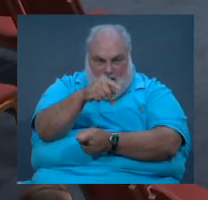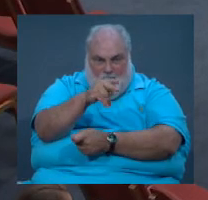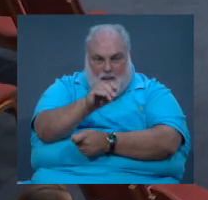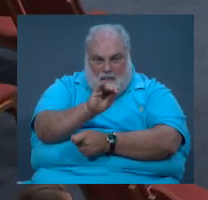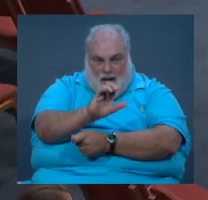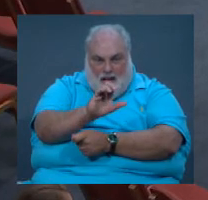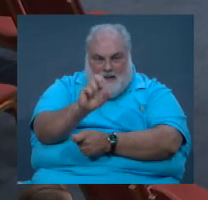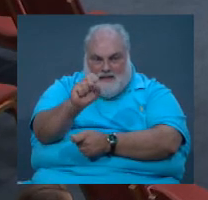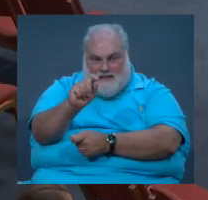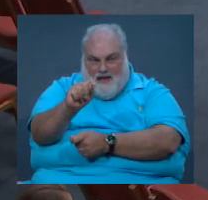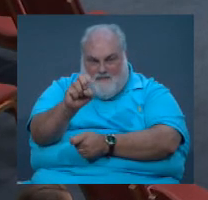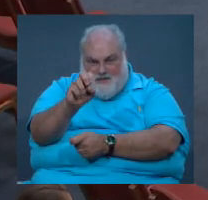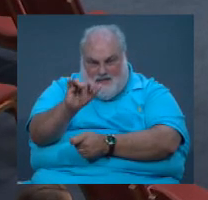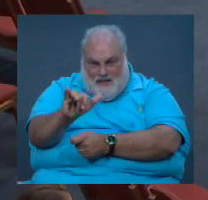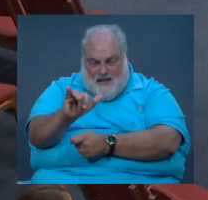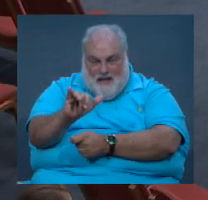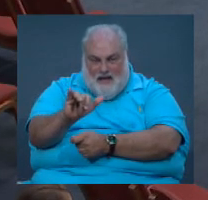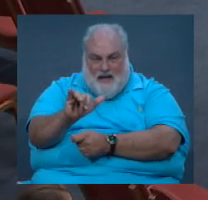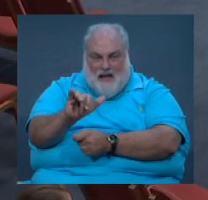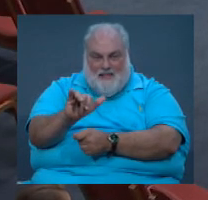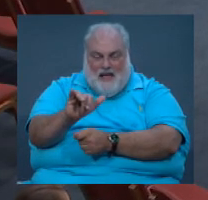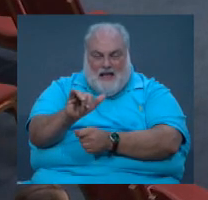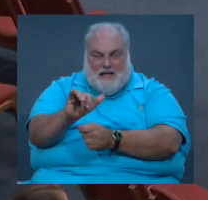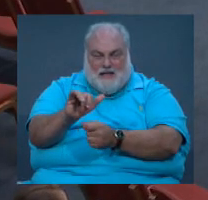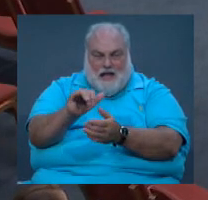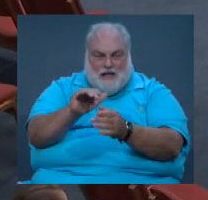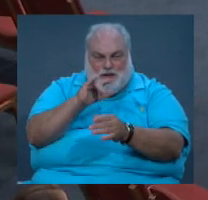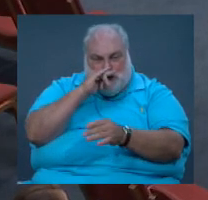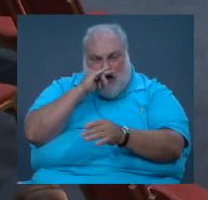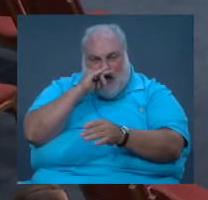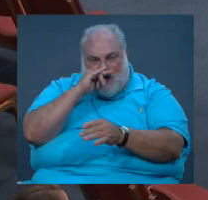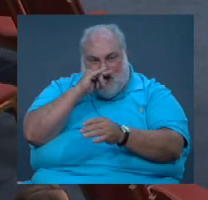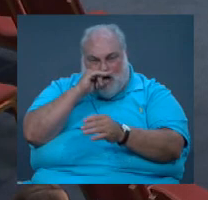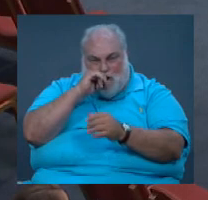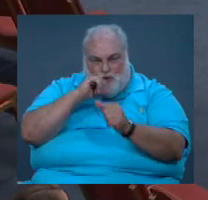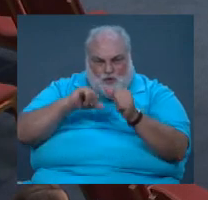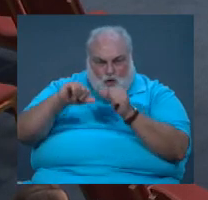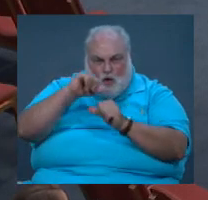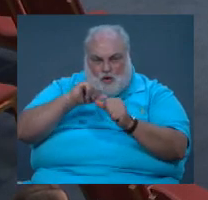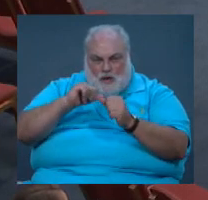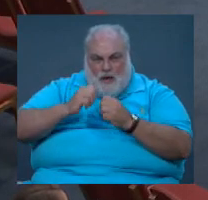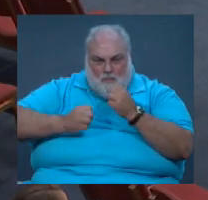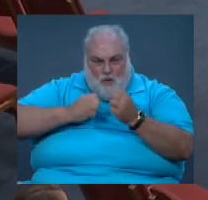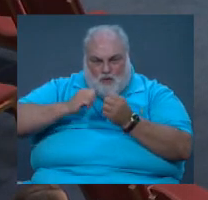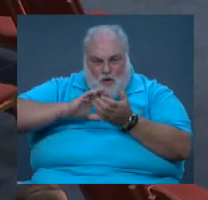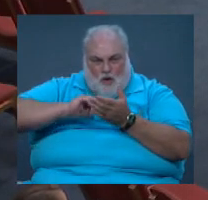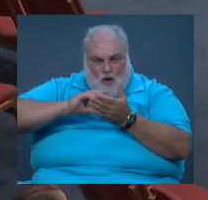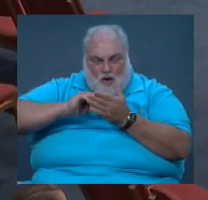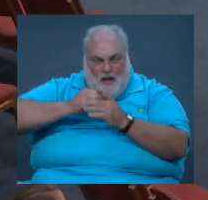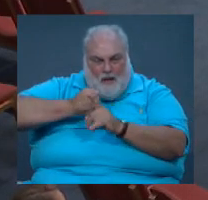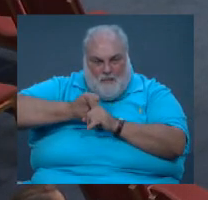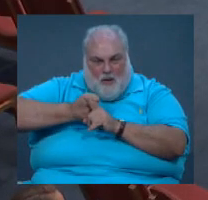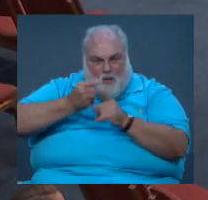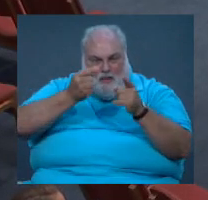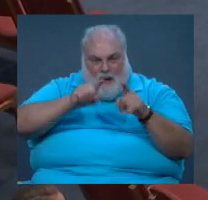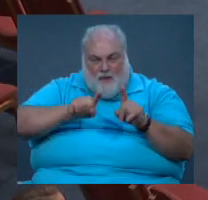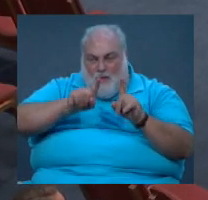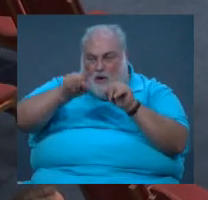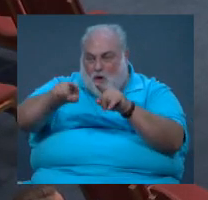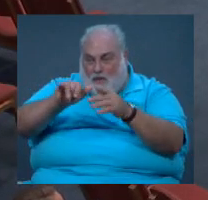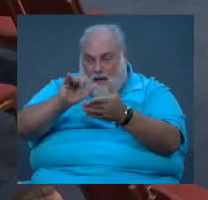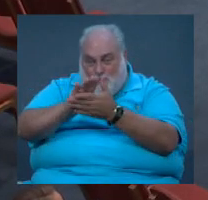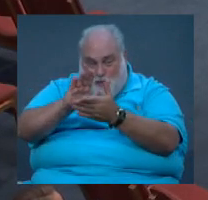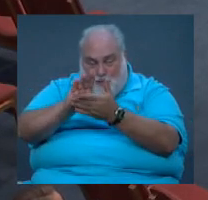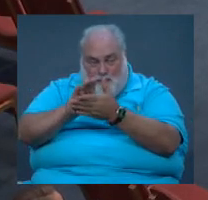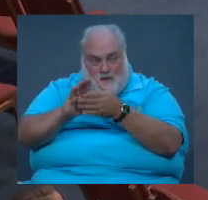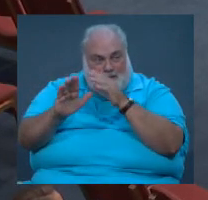quality in that child's social emotional learning experience in their community, which is affecting what happens when they go to that school. Right,